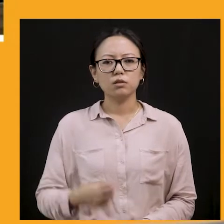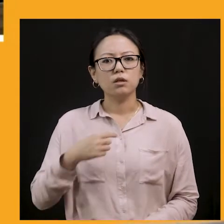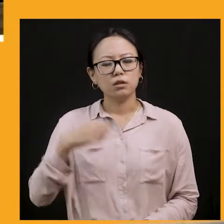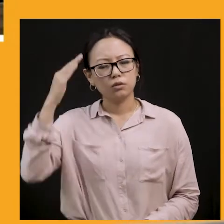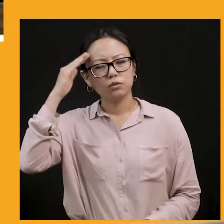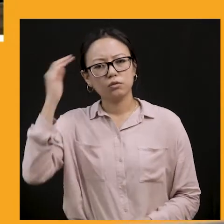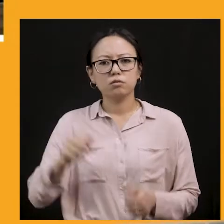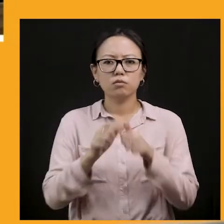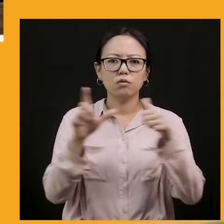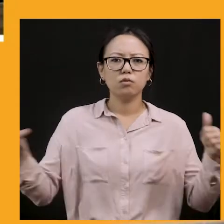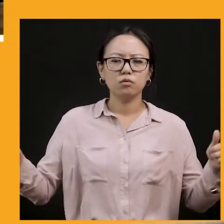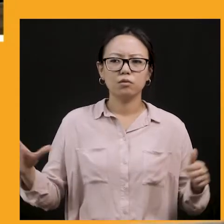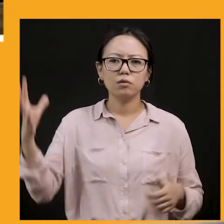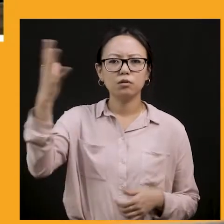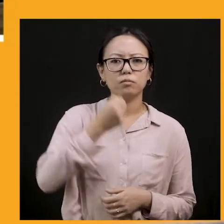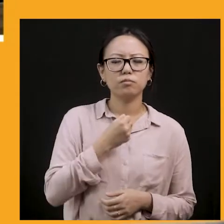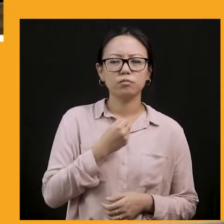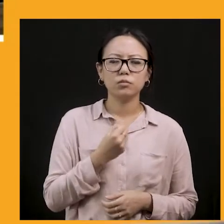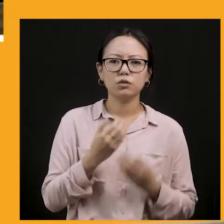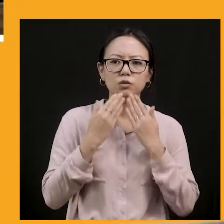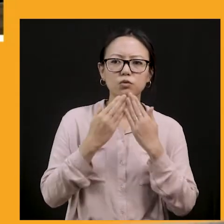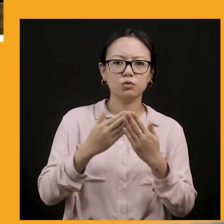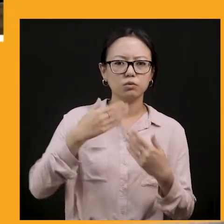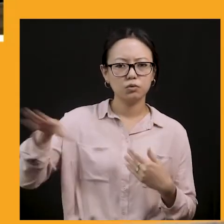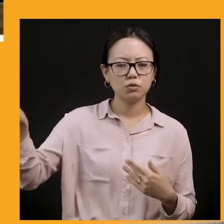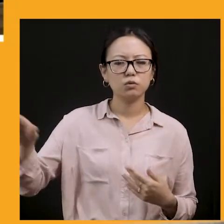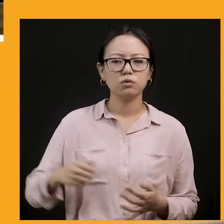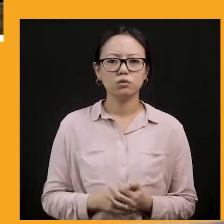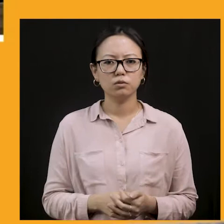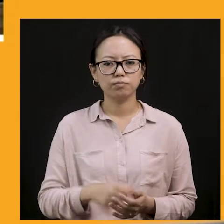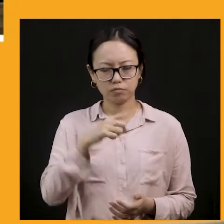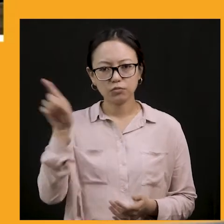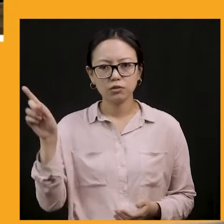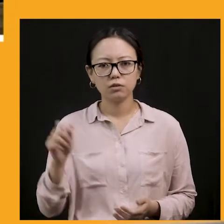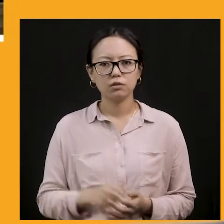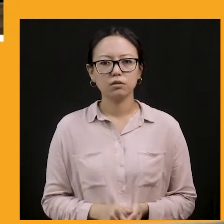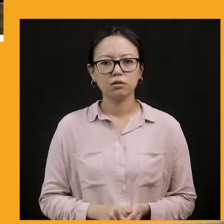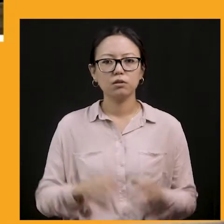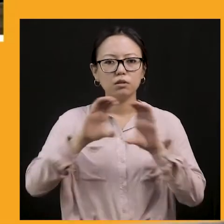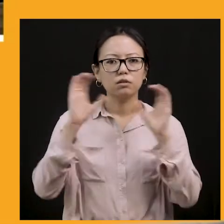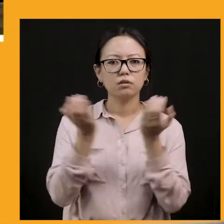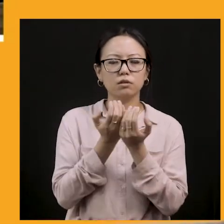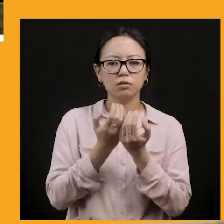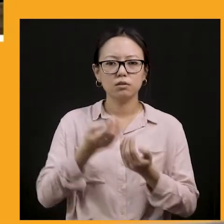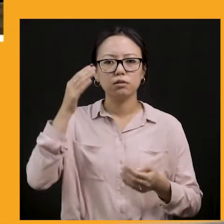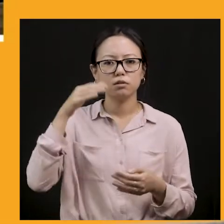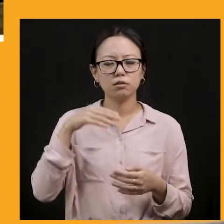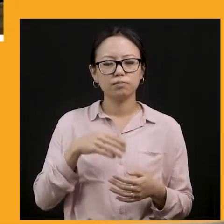right? So in classroom, every day we see blackboard, right or